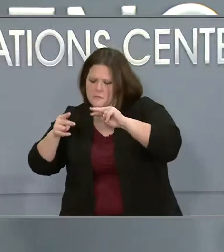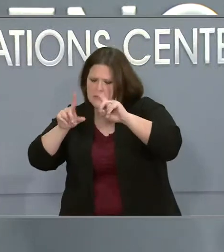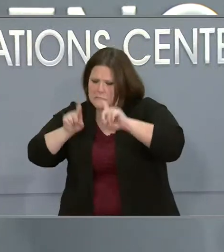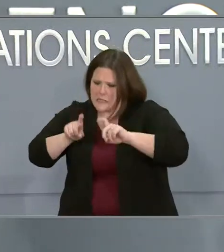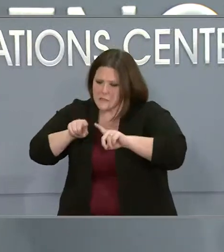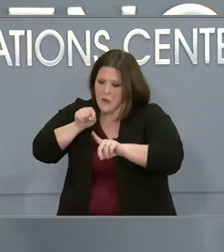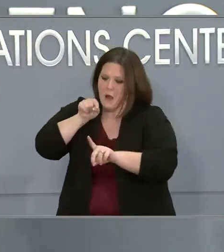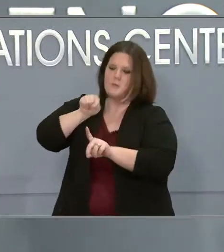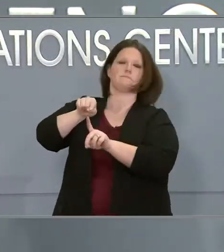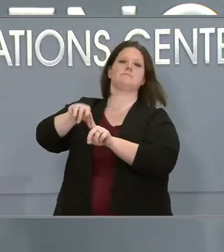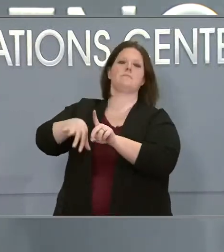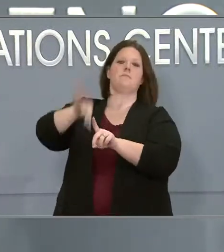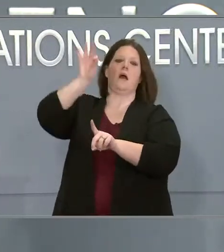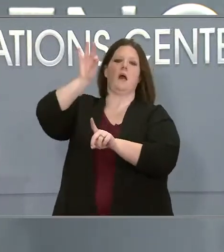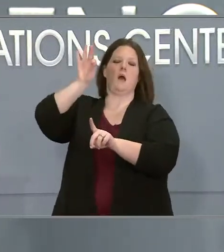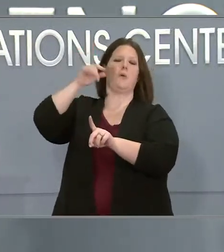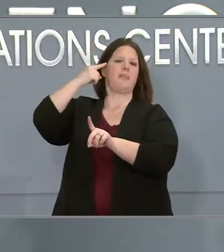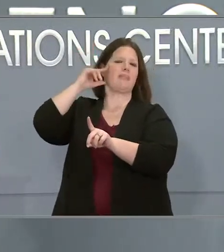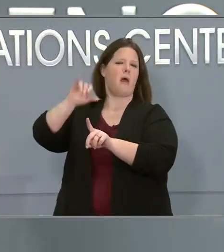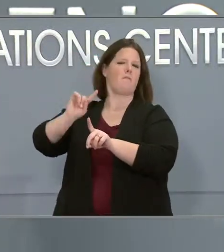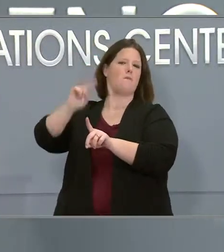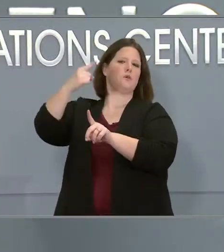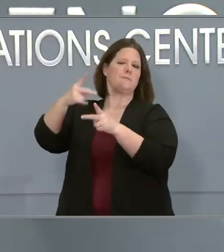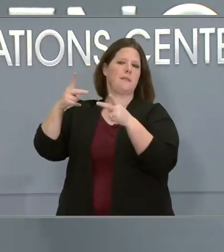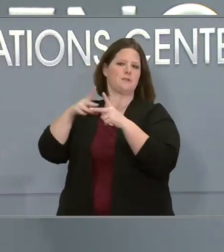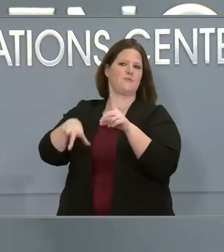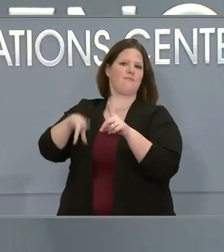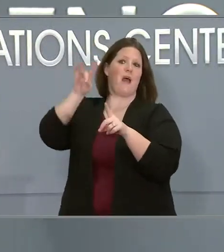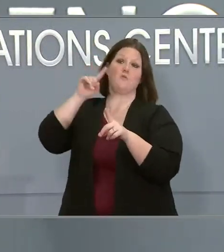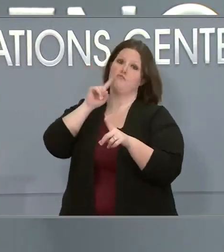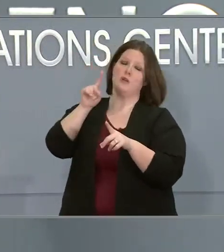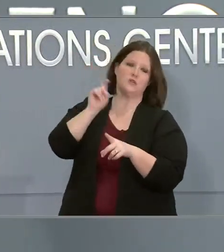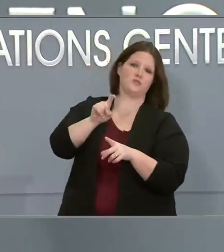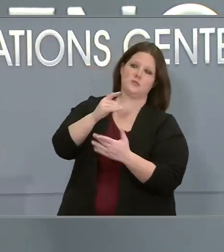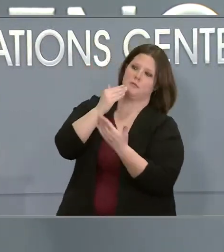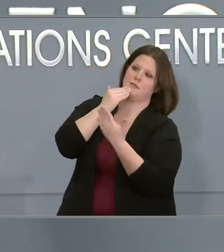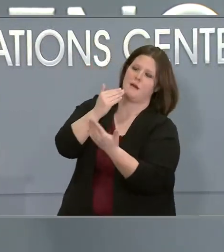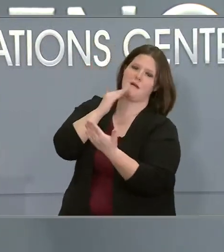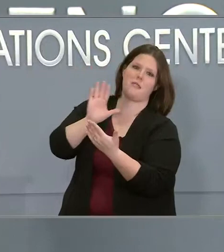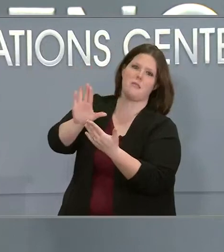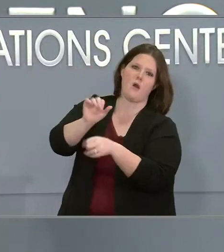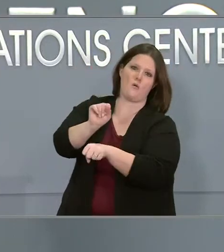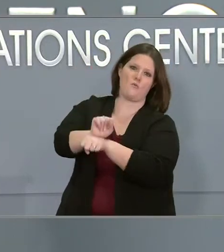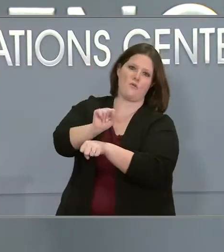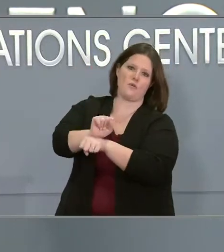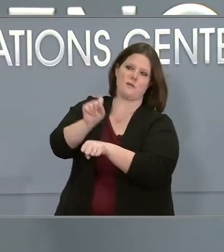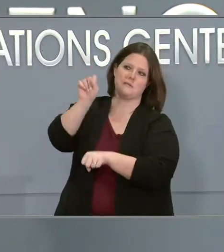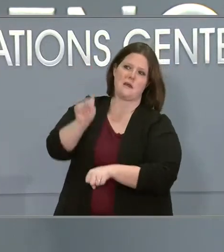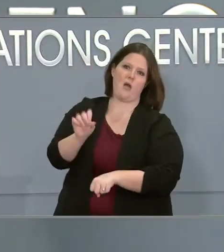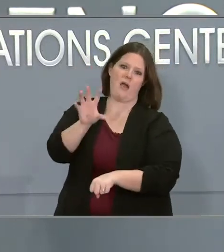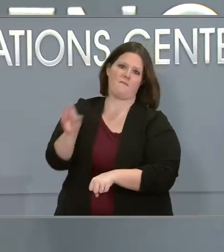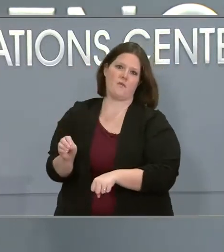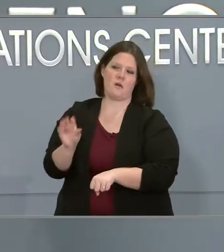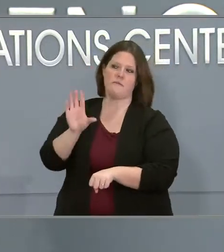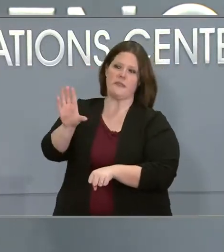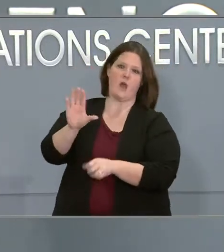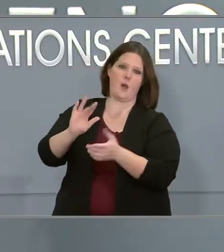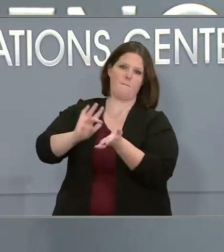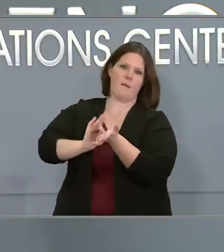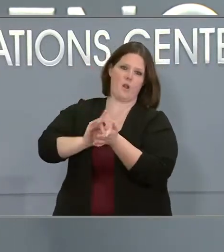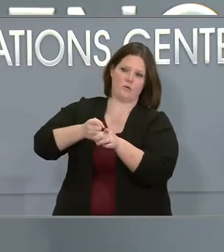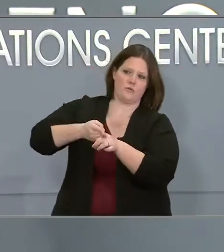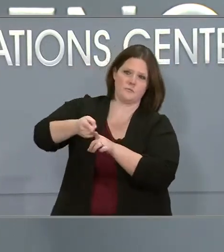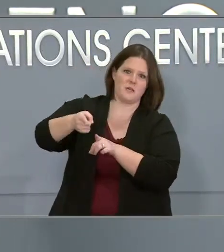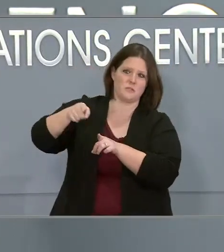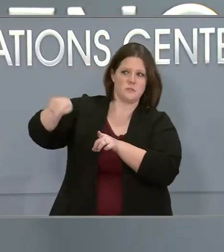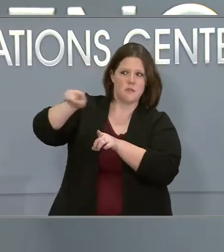us some clinical information here. So we should be very grateful to the work done in South Africa by their medical community. I